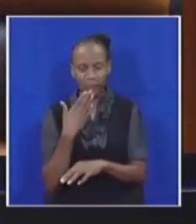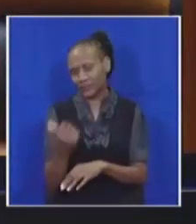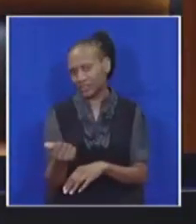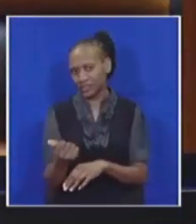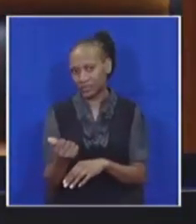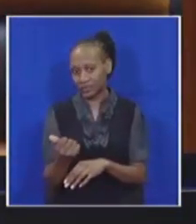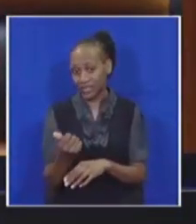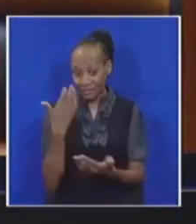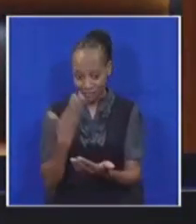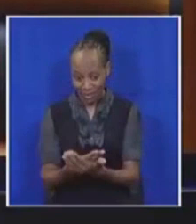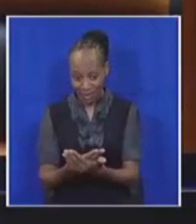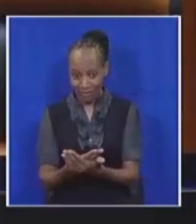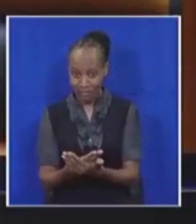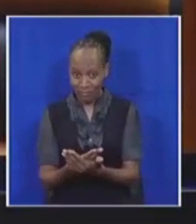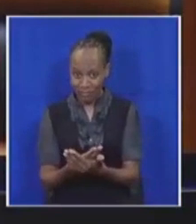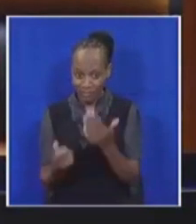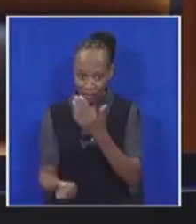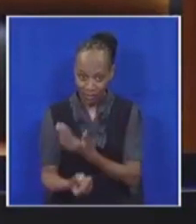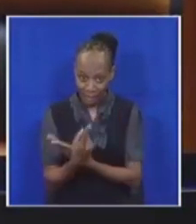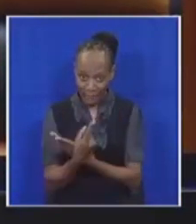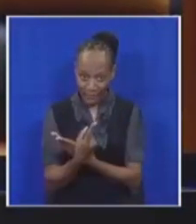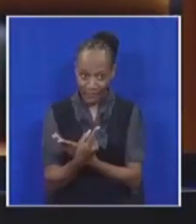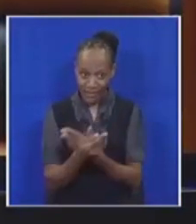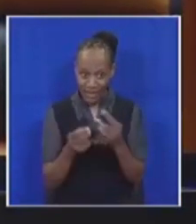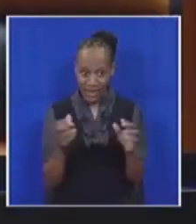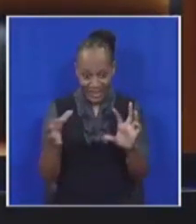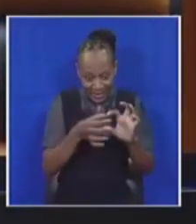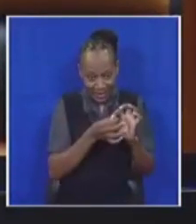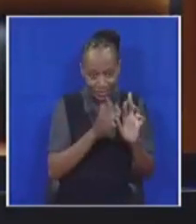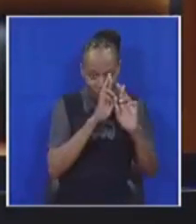to enhance the dignity of Parliament.